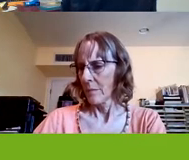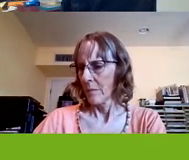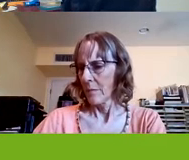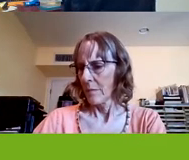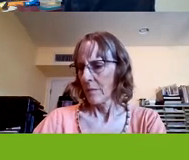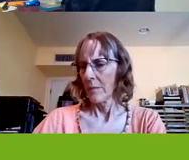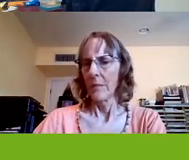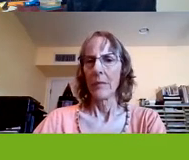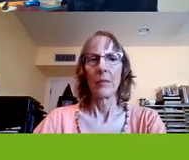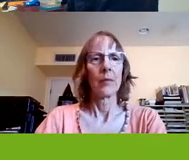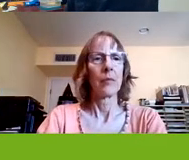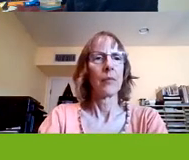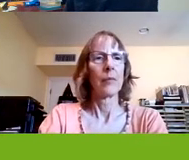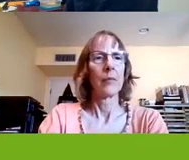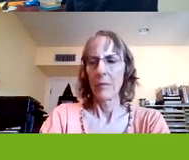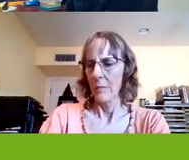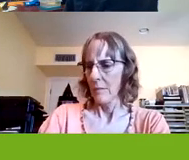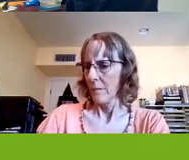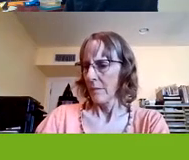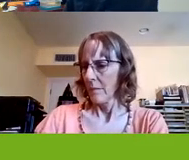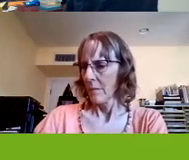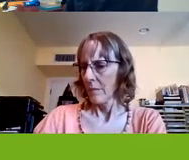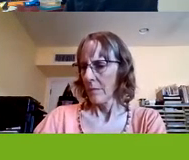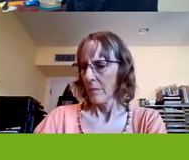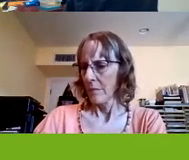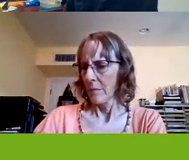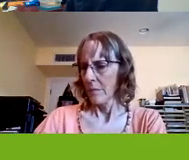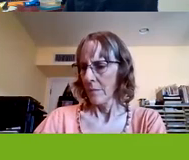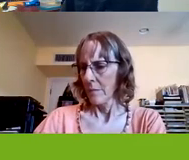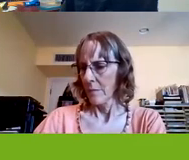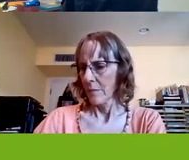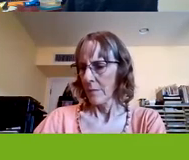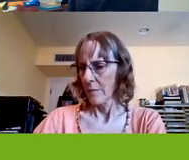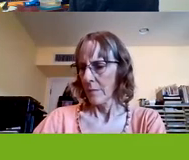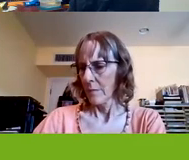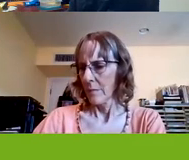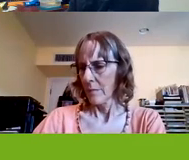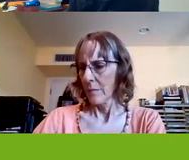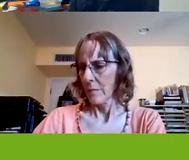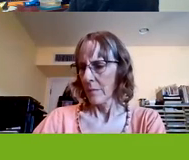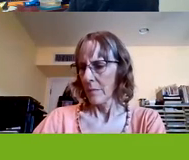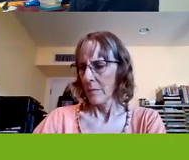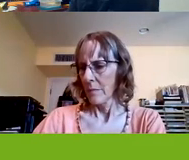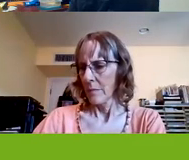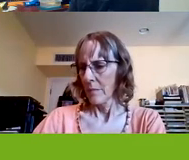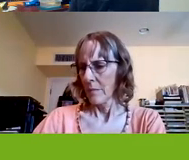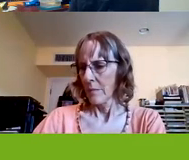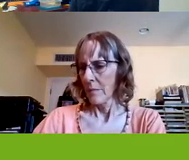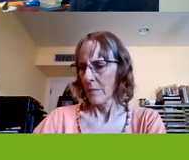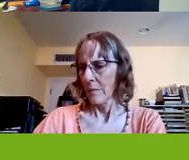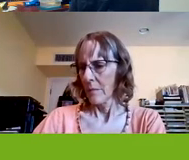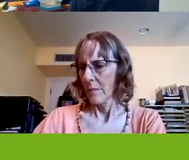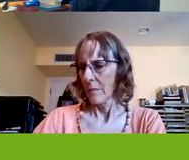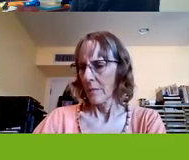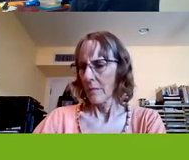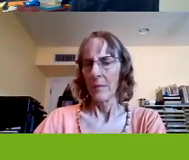All right. So identity. Who can define what identity is in your